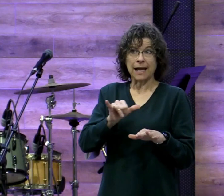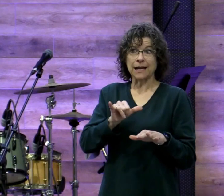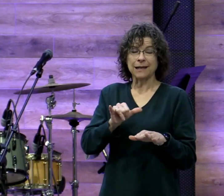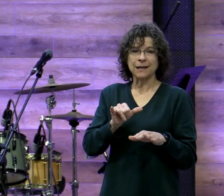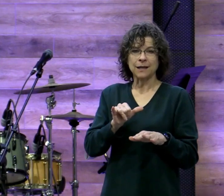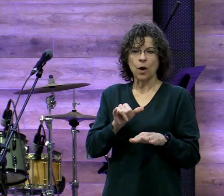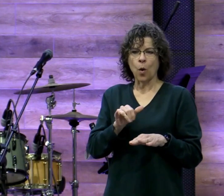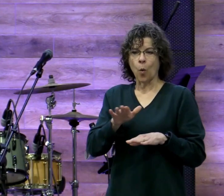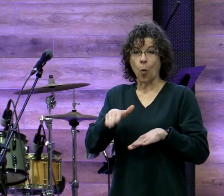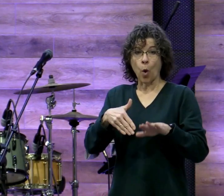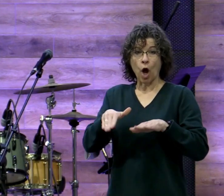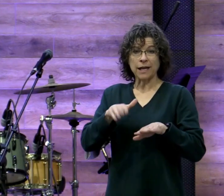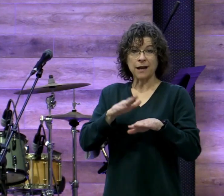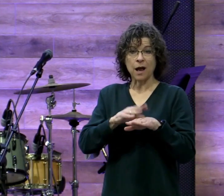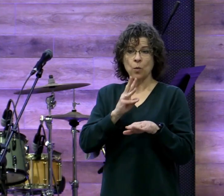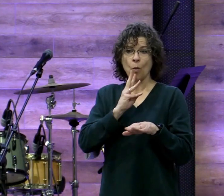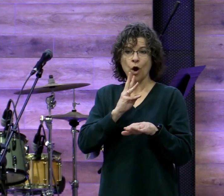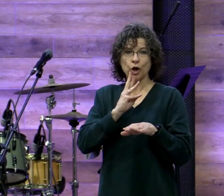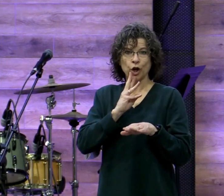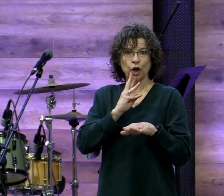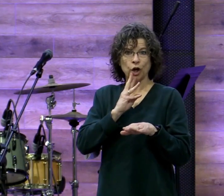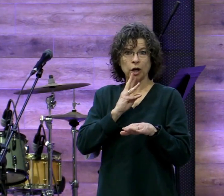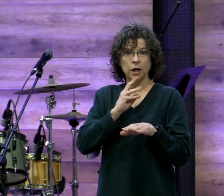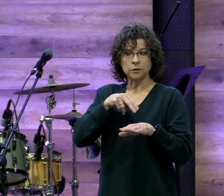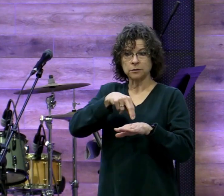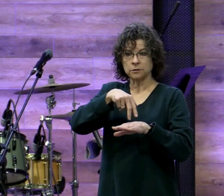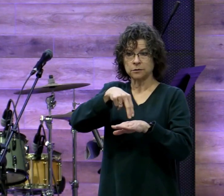is it that he did that when only 12 people could see it?